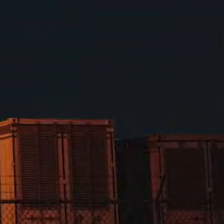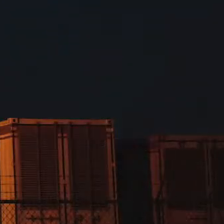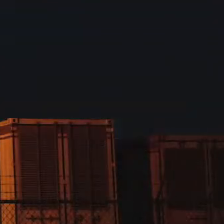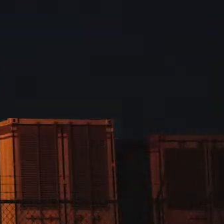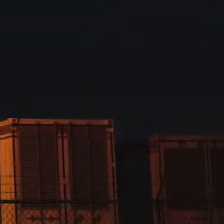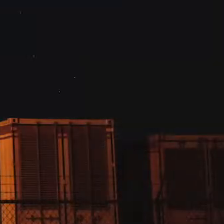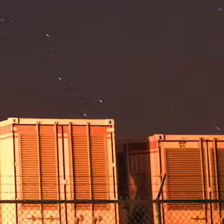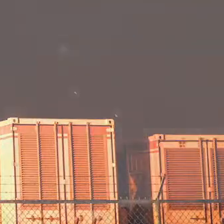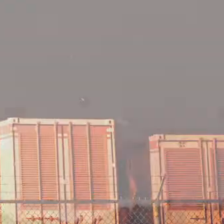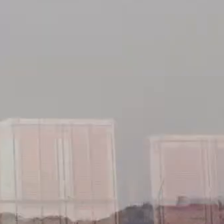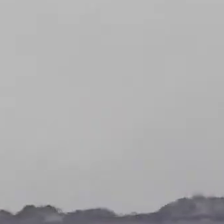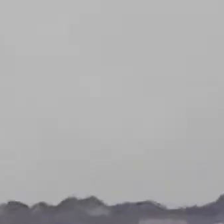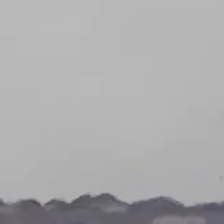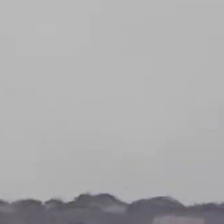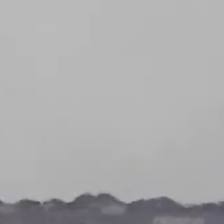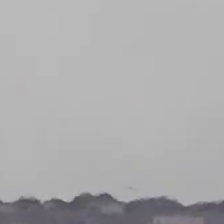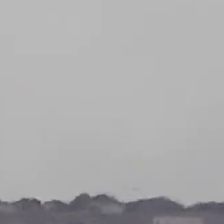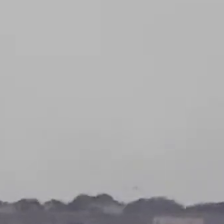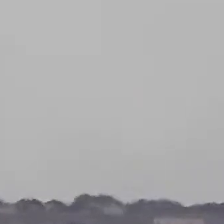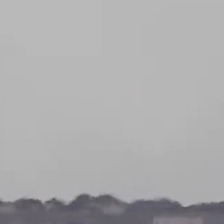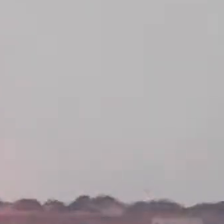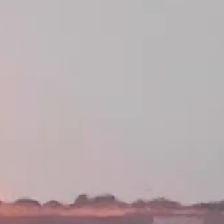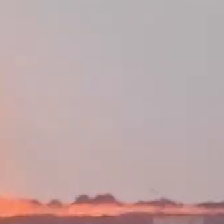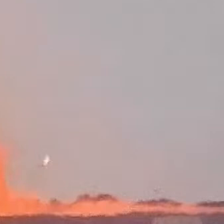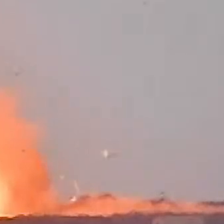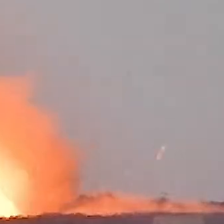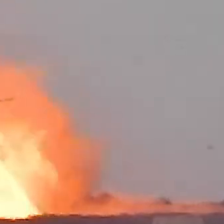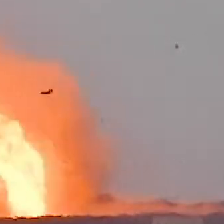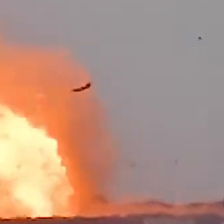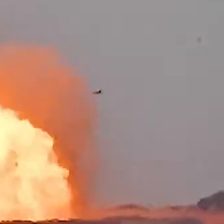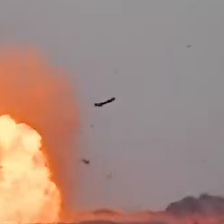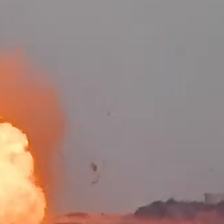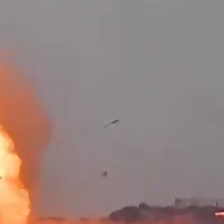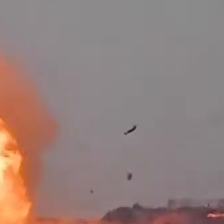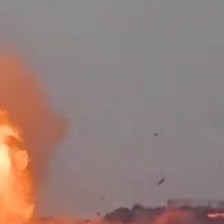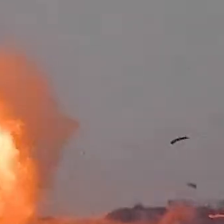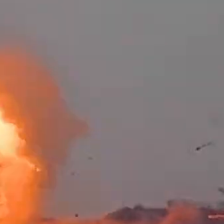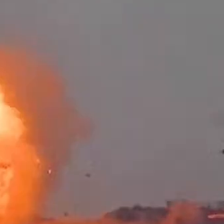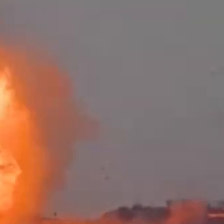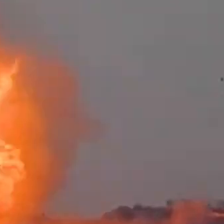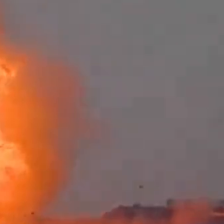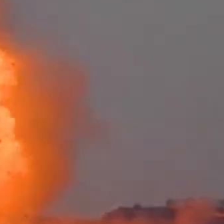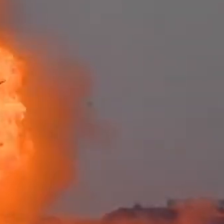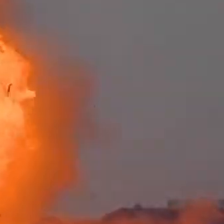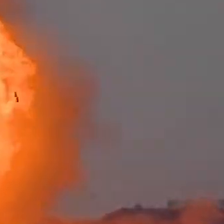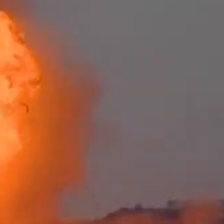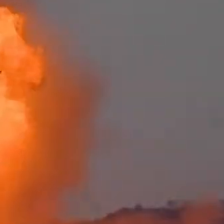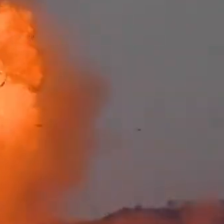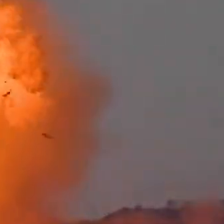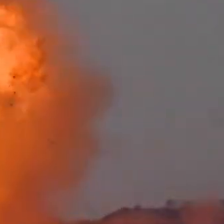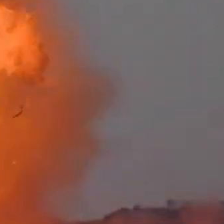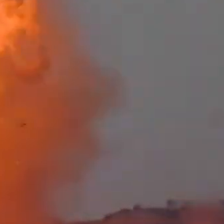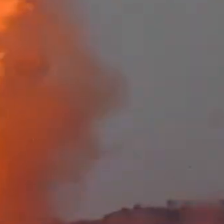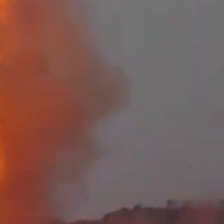Bring in, feed off. Off. Yikes. You bet. Okay. We don't need any more of these.